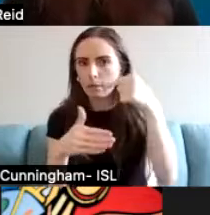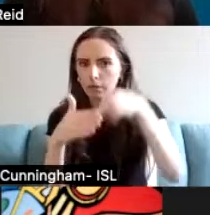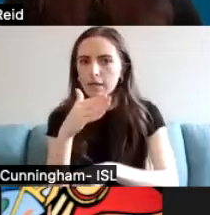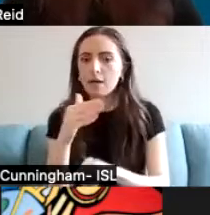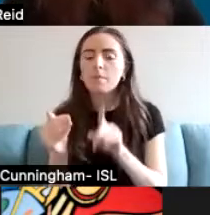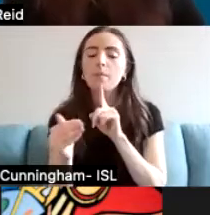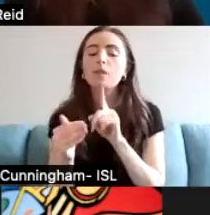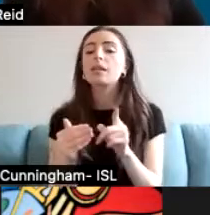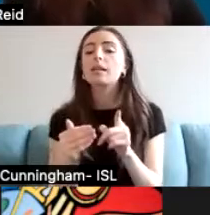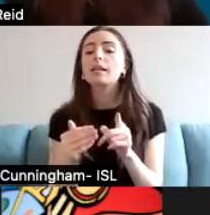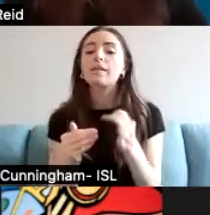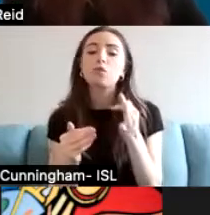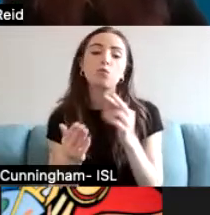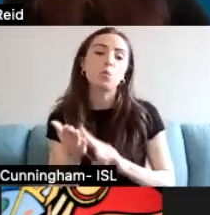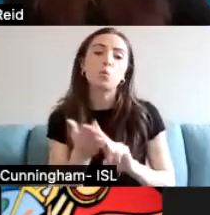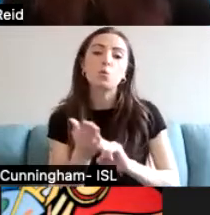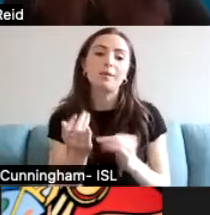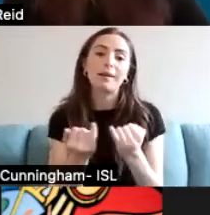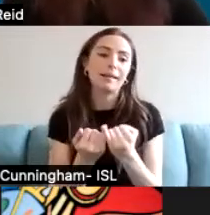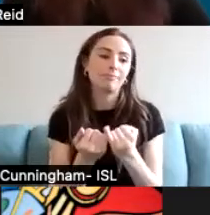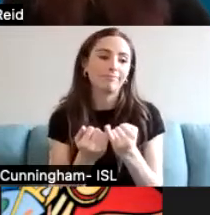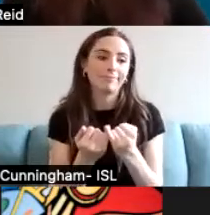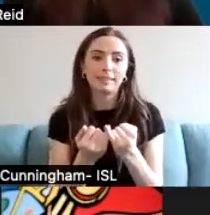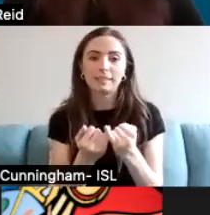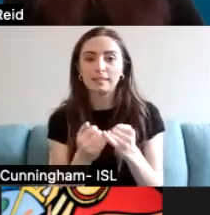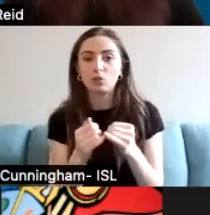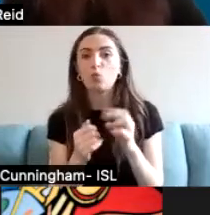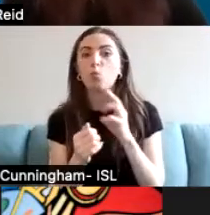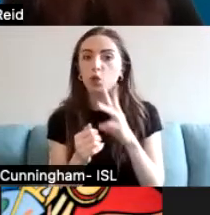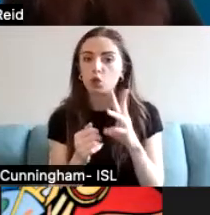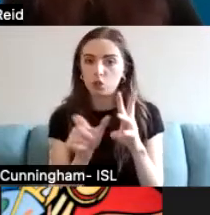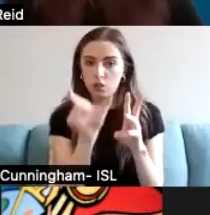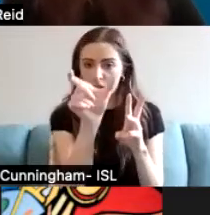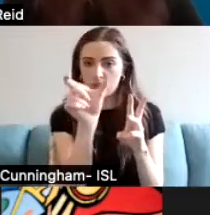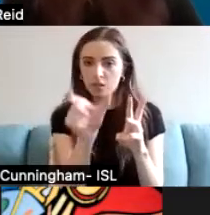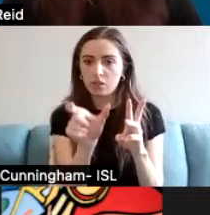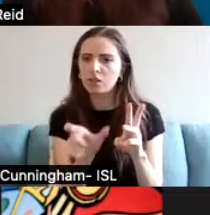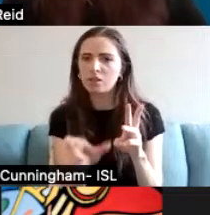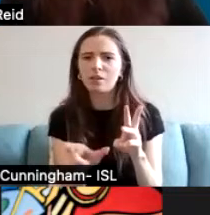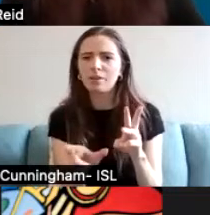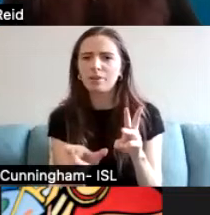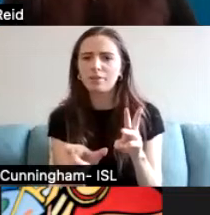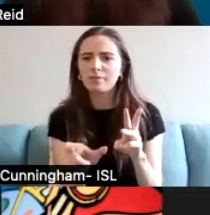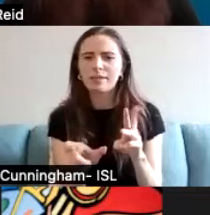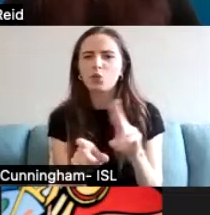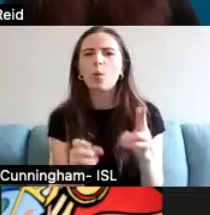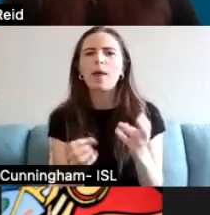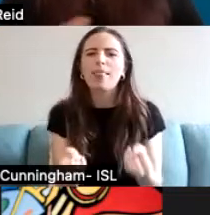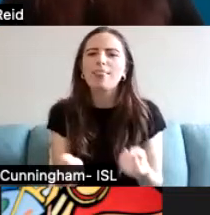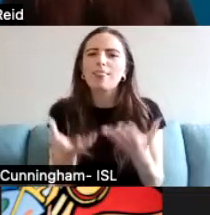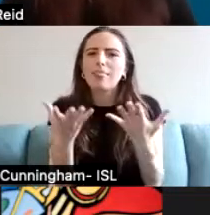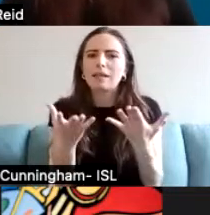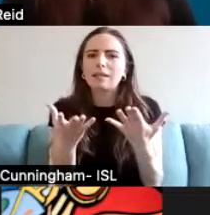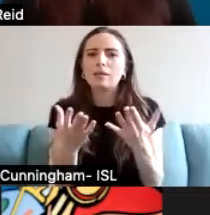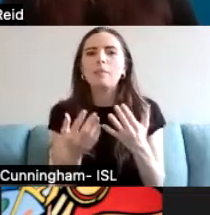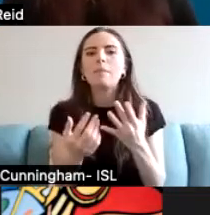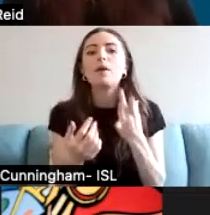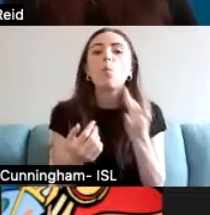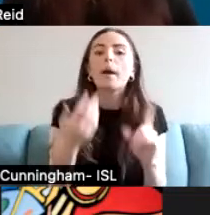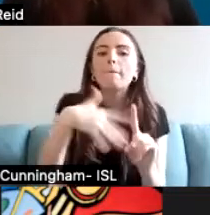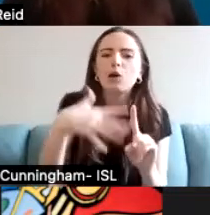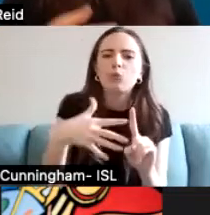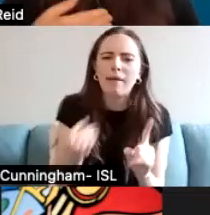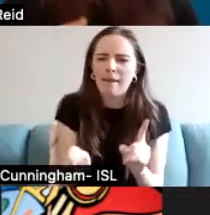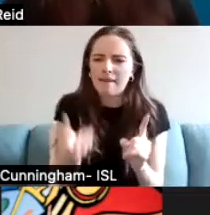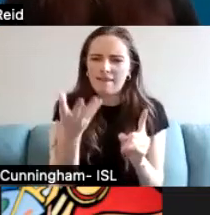you're using, say, text in a color, don't have something that's sort of like a mid-range to a light color on a white background, or vice versa. You